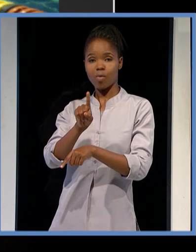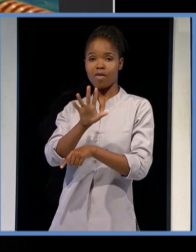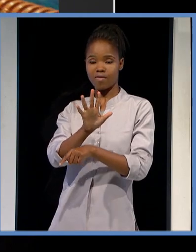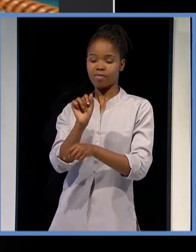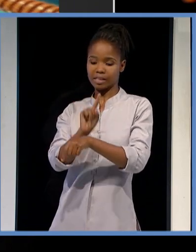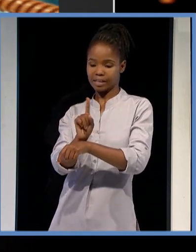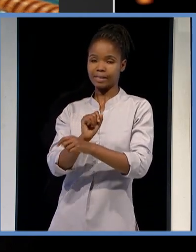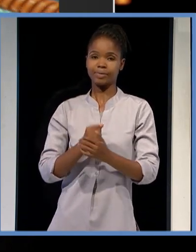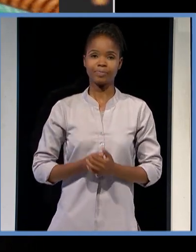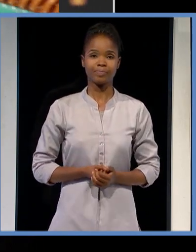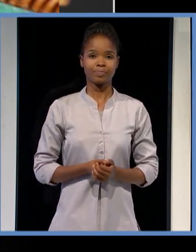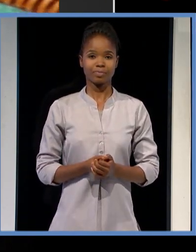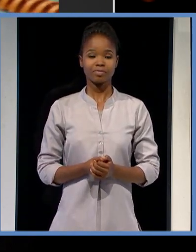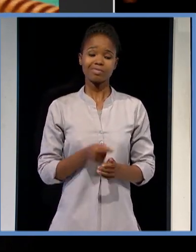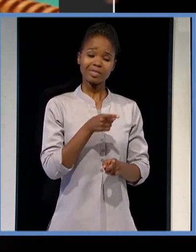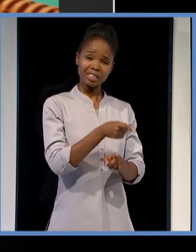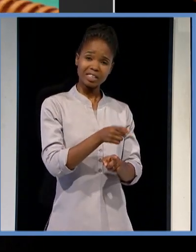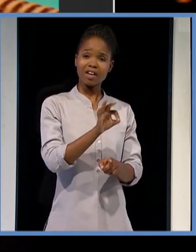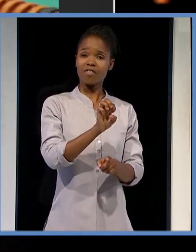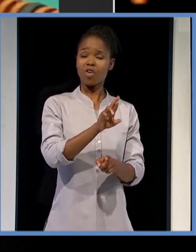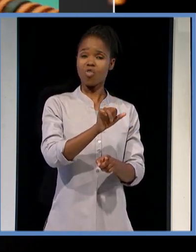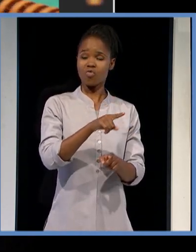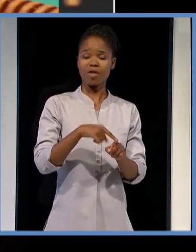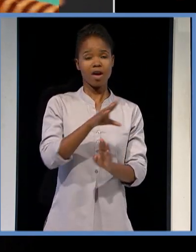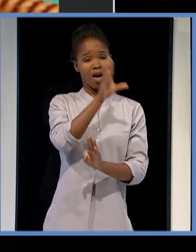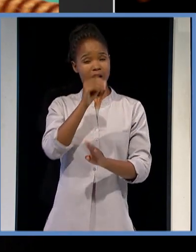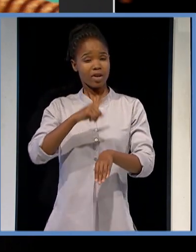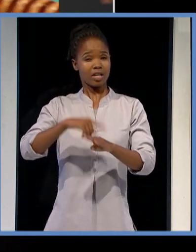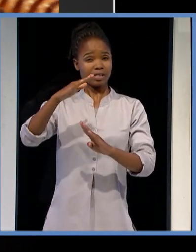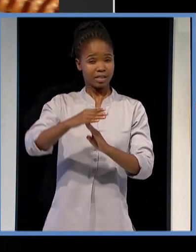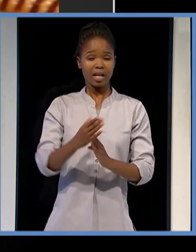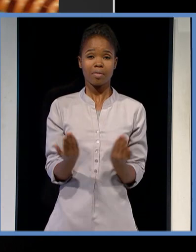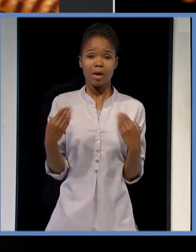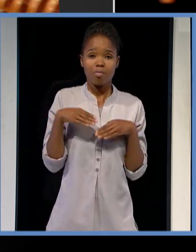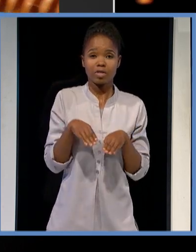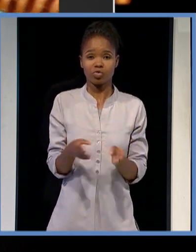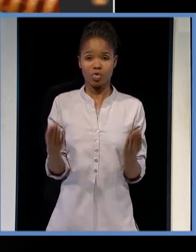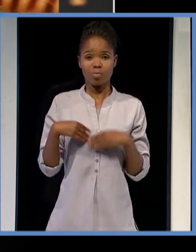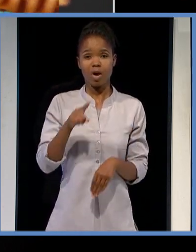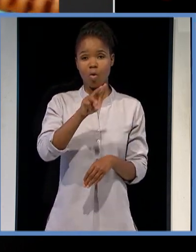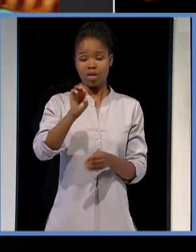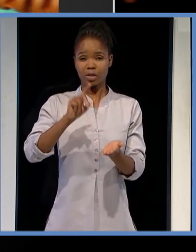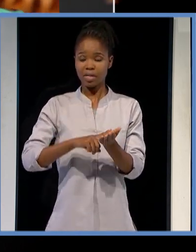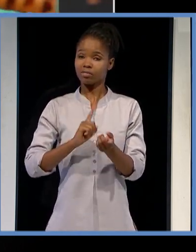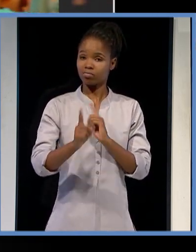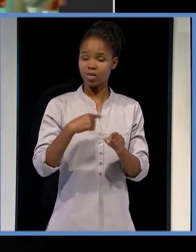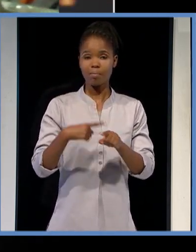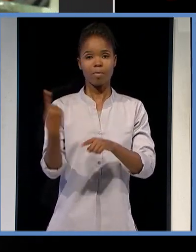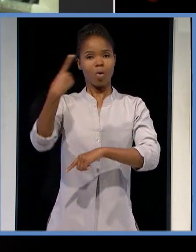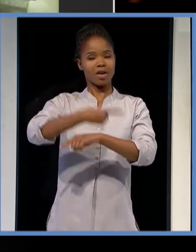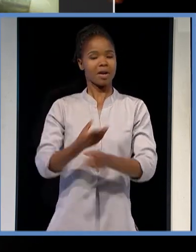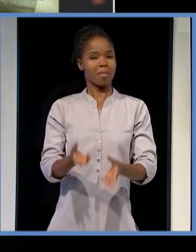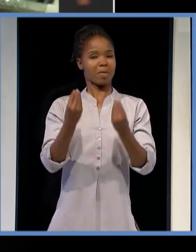49.15 seconds. Ferreira set a new African record in the 100-meter breaststroke event to go with her record on day 1